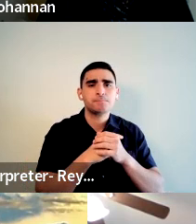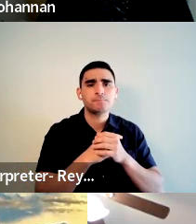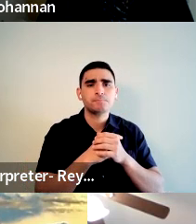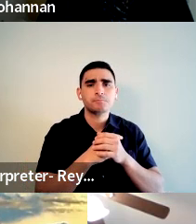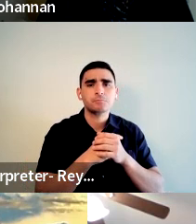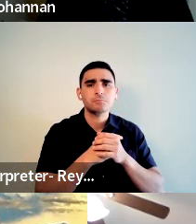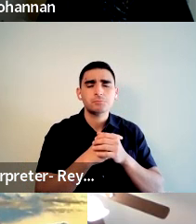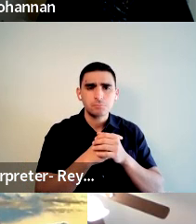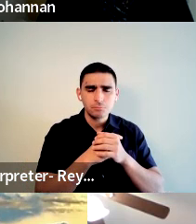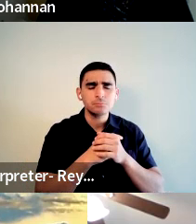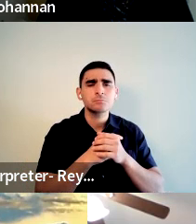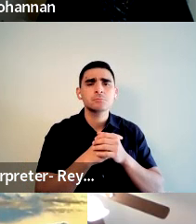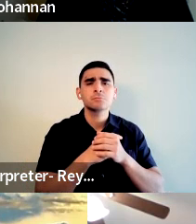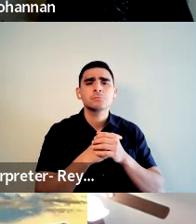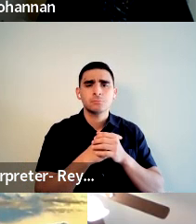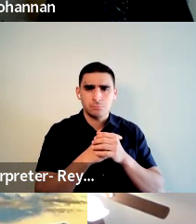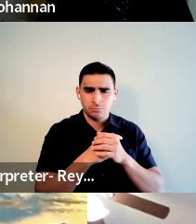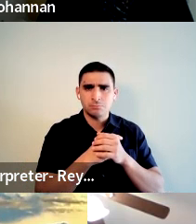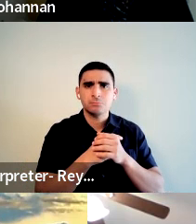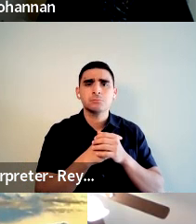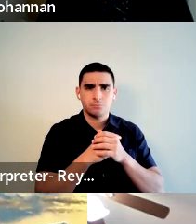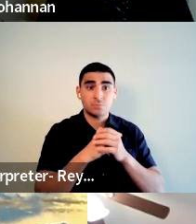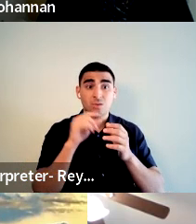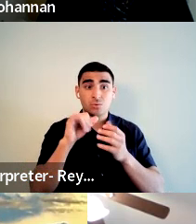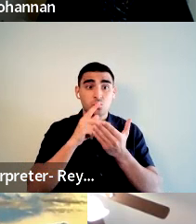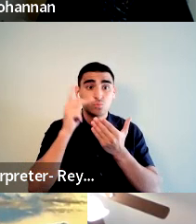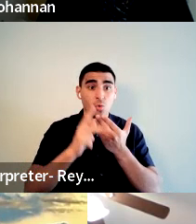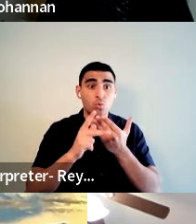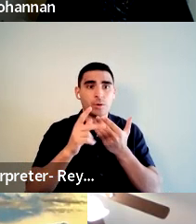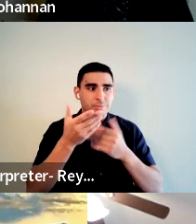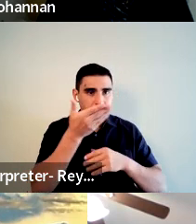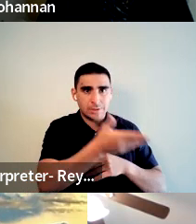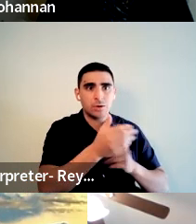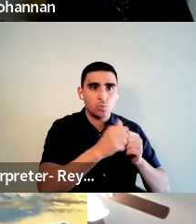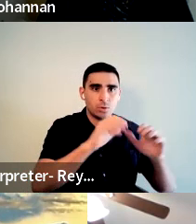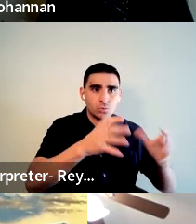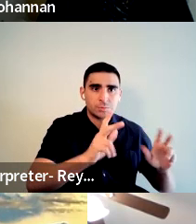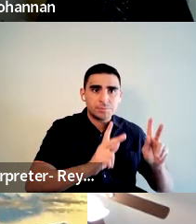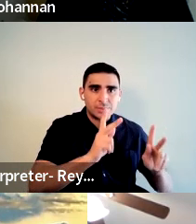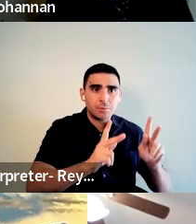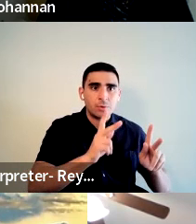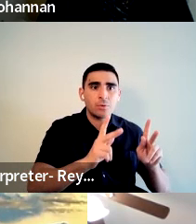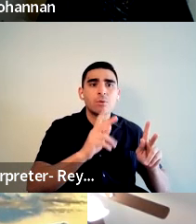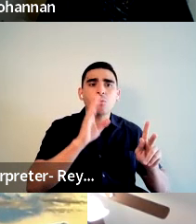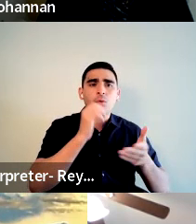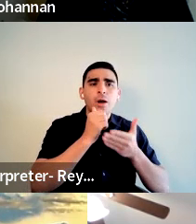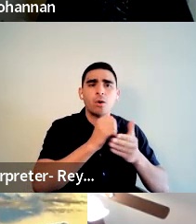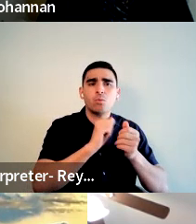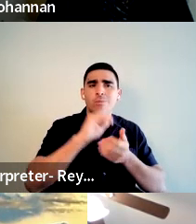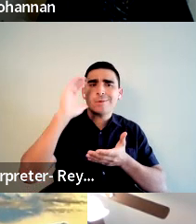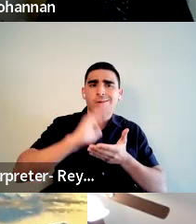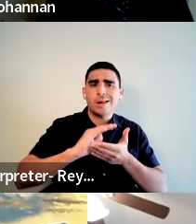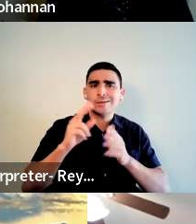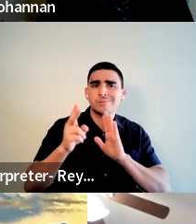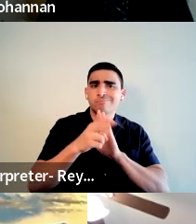Having these programs in underserved populations would also go a long way to reduce the stigma.